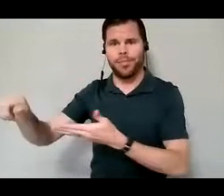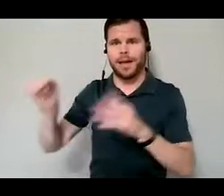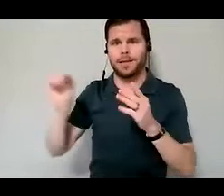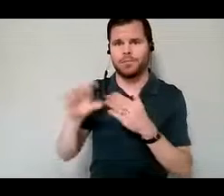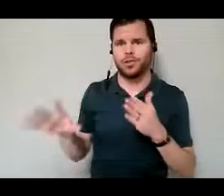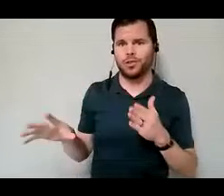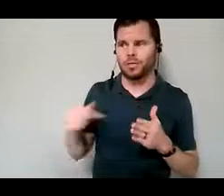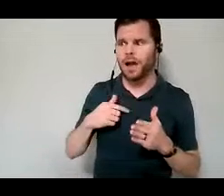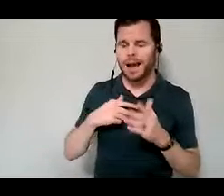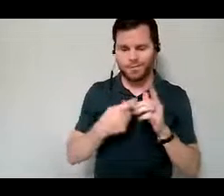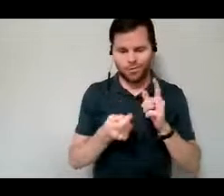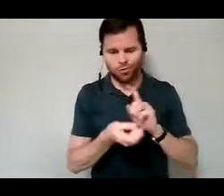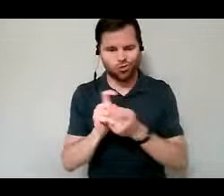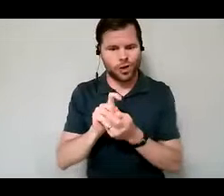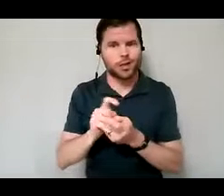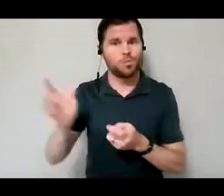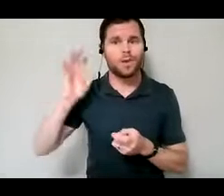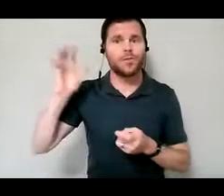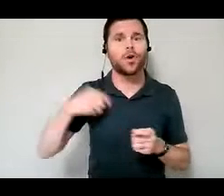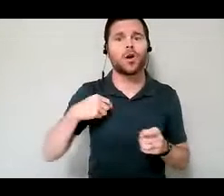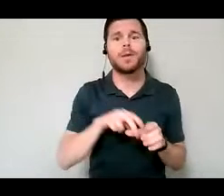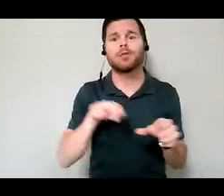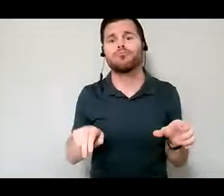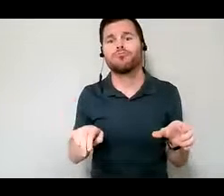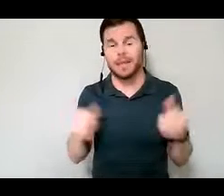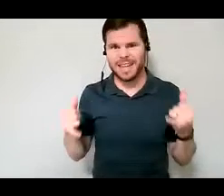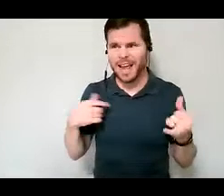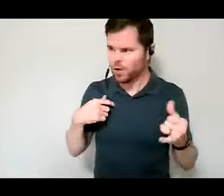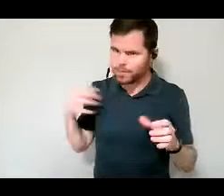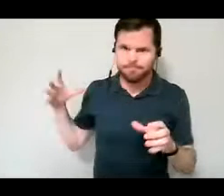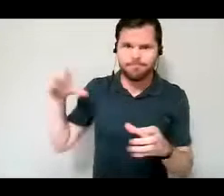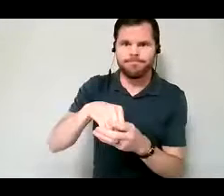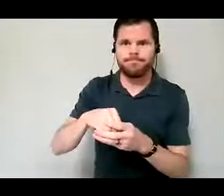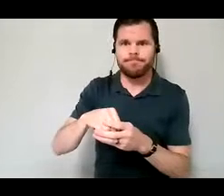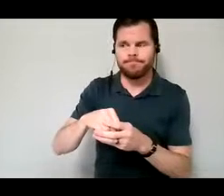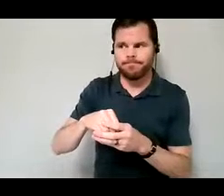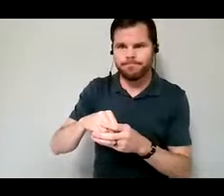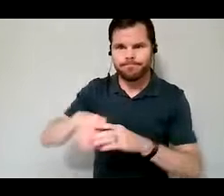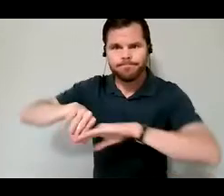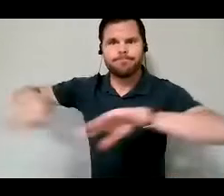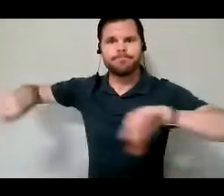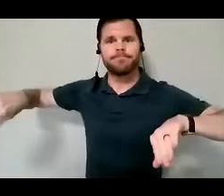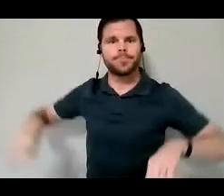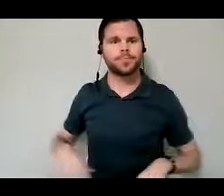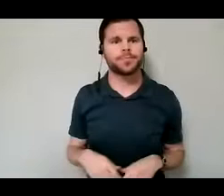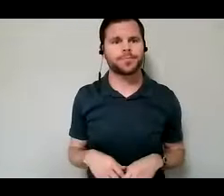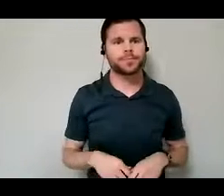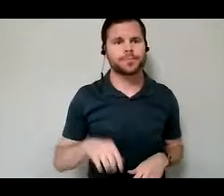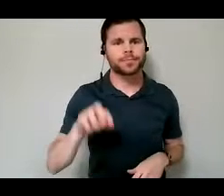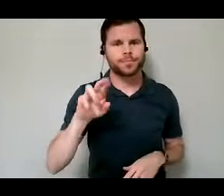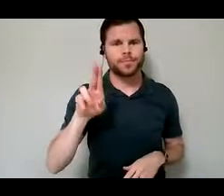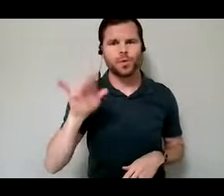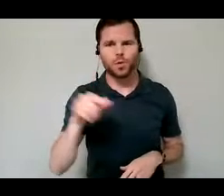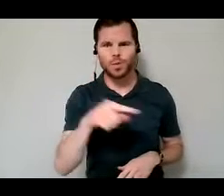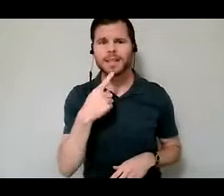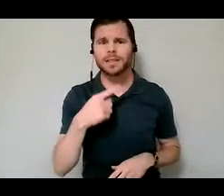kind of to a bystander into an upstander. As I said before, like you thought of all these things before and seen people be